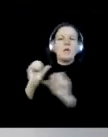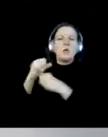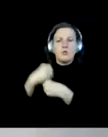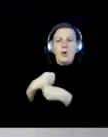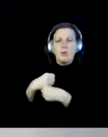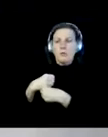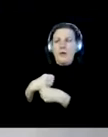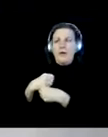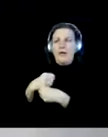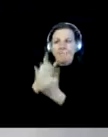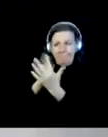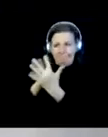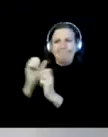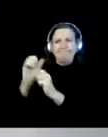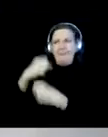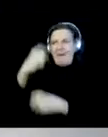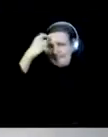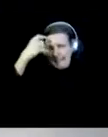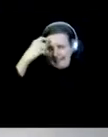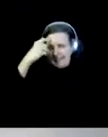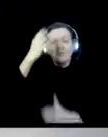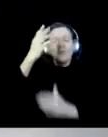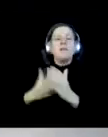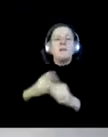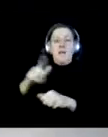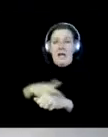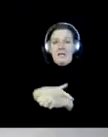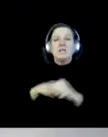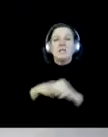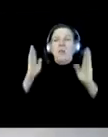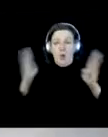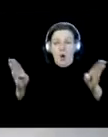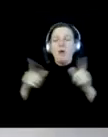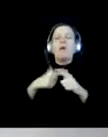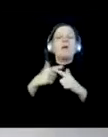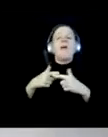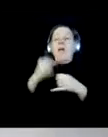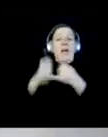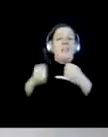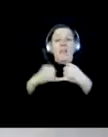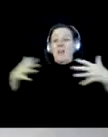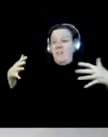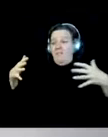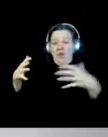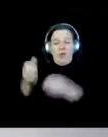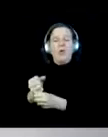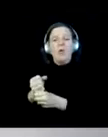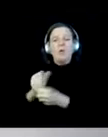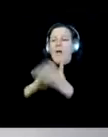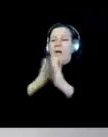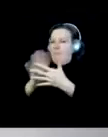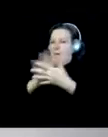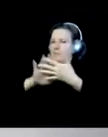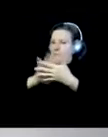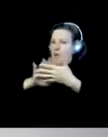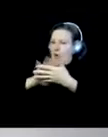some really long version, and then everything gets cut out in the final one, and it becomes this kind of much more opaque thing that it actually is at